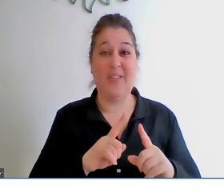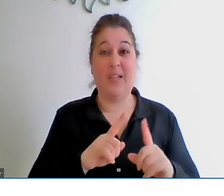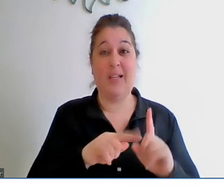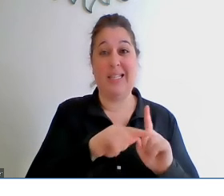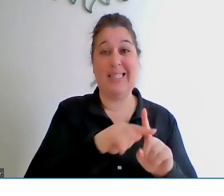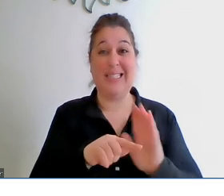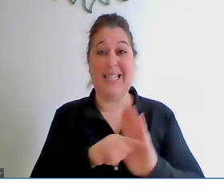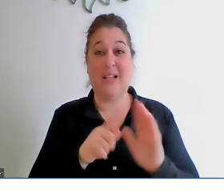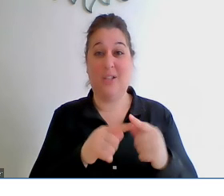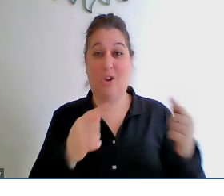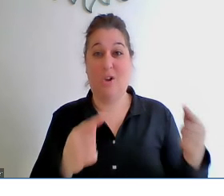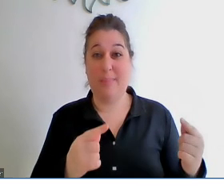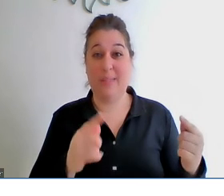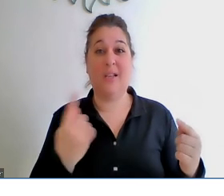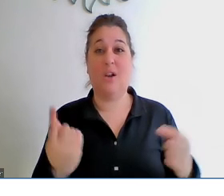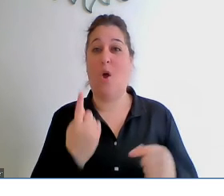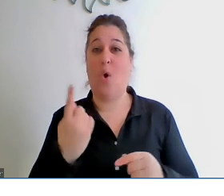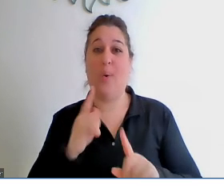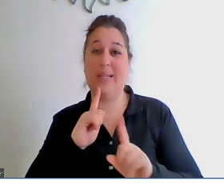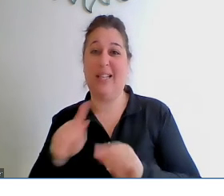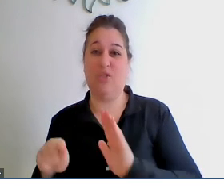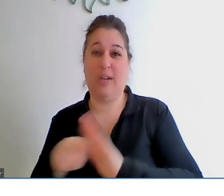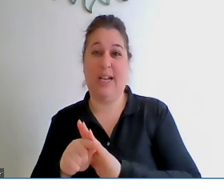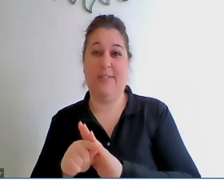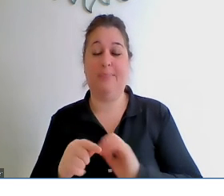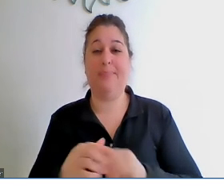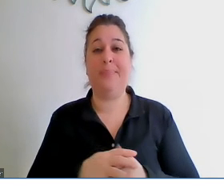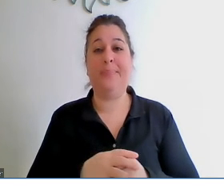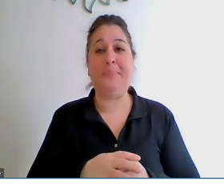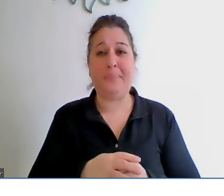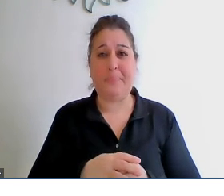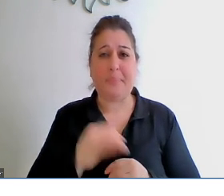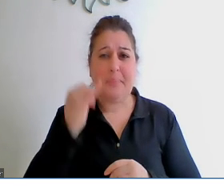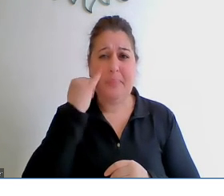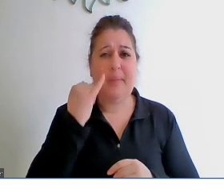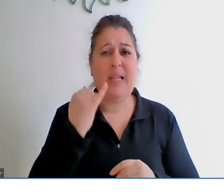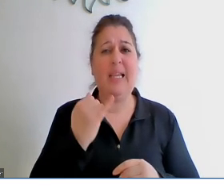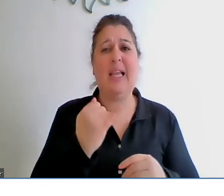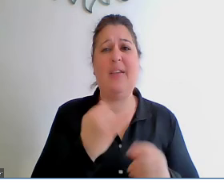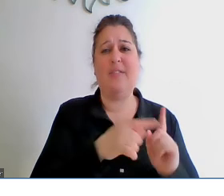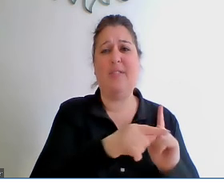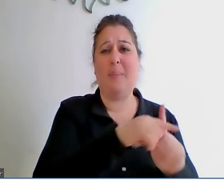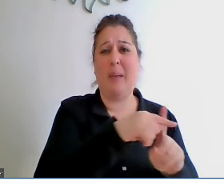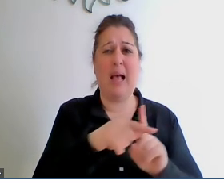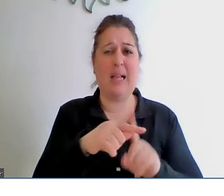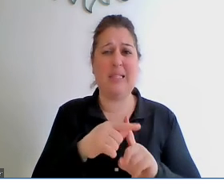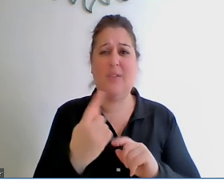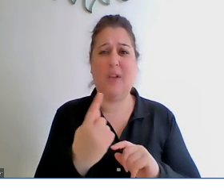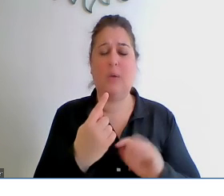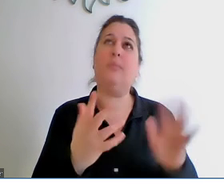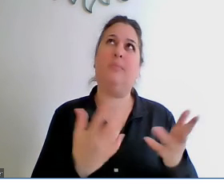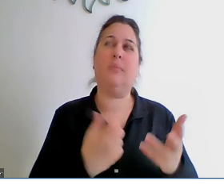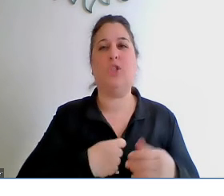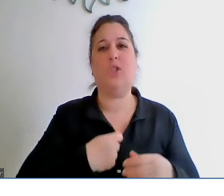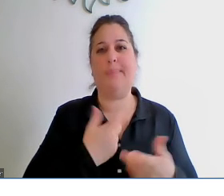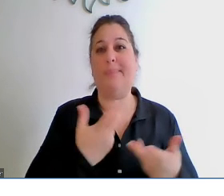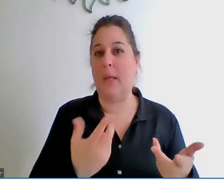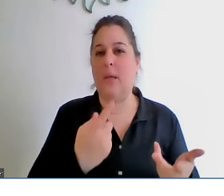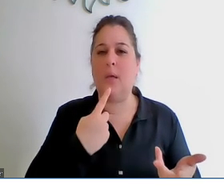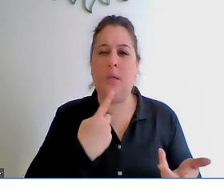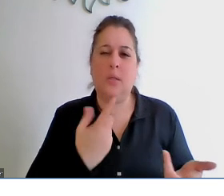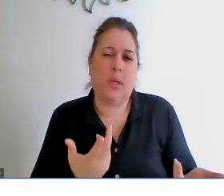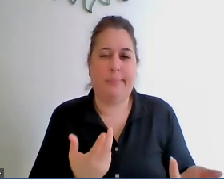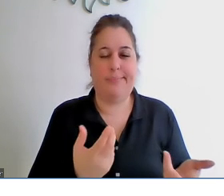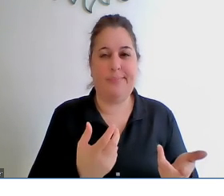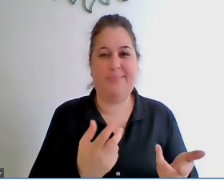is always going to be negative. If your signs are positive, if your signs are the